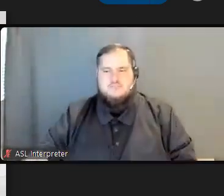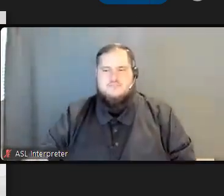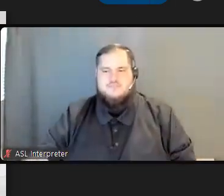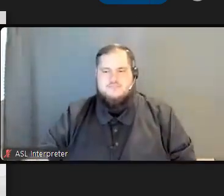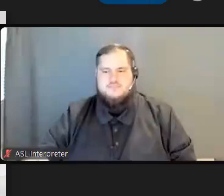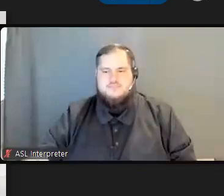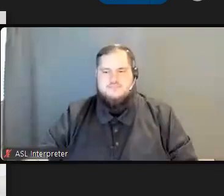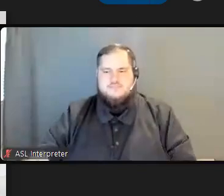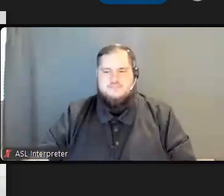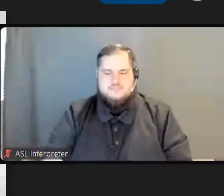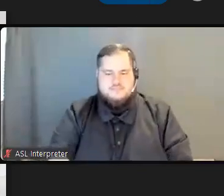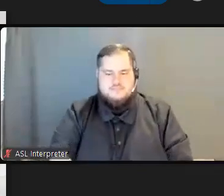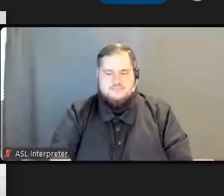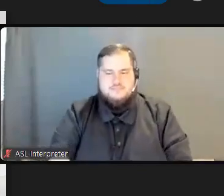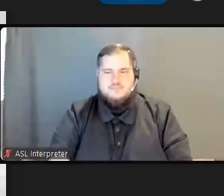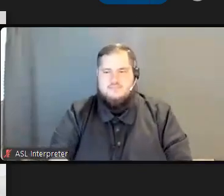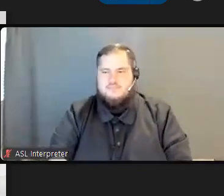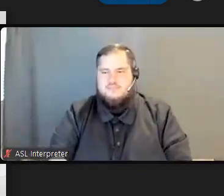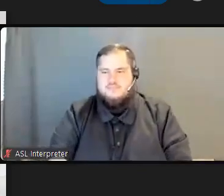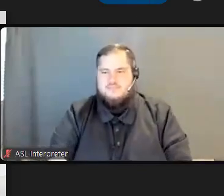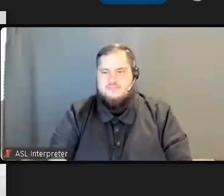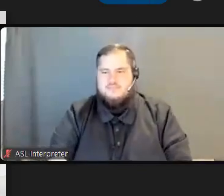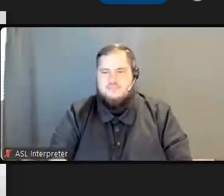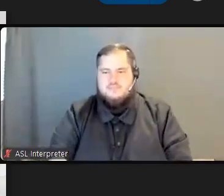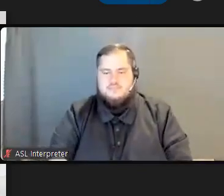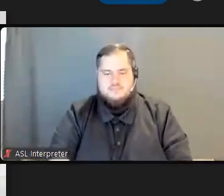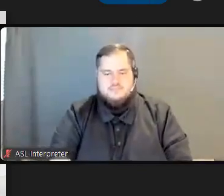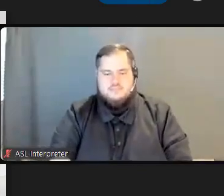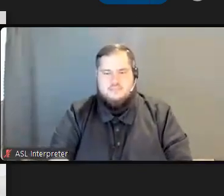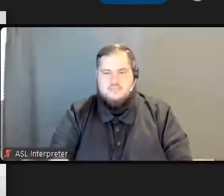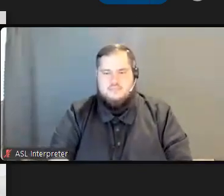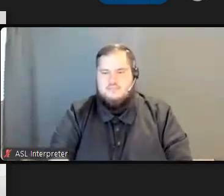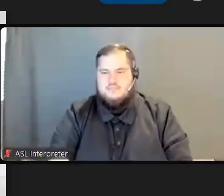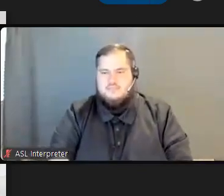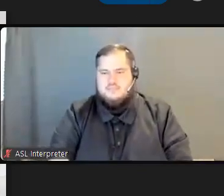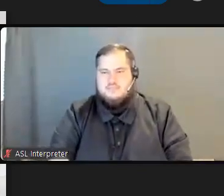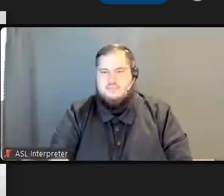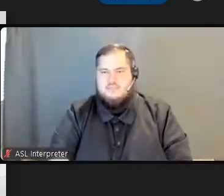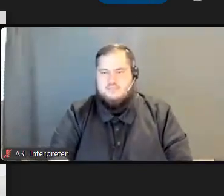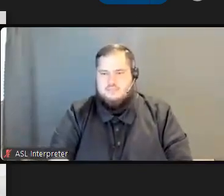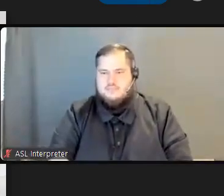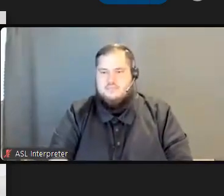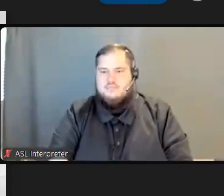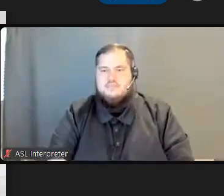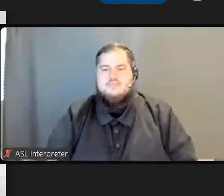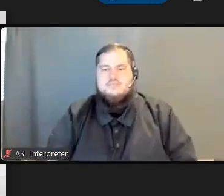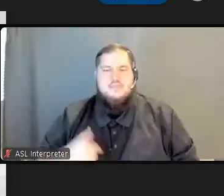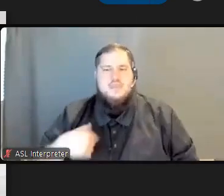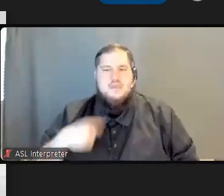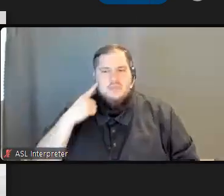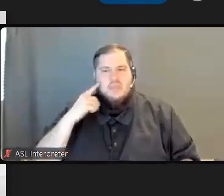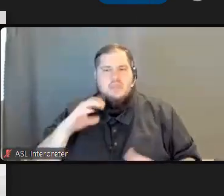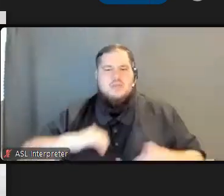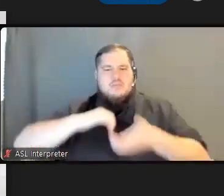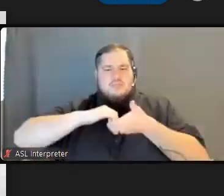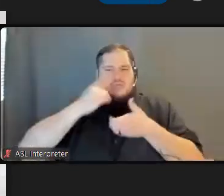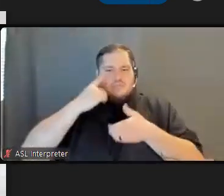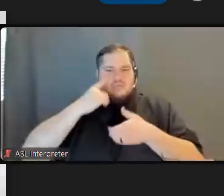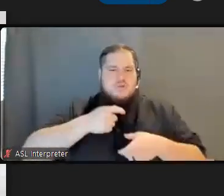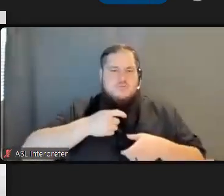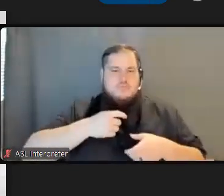Likely, I'm thinking collaborative presentation actually with our criminal justice